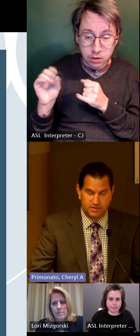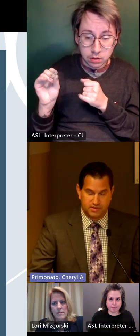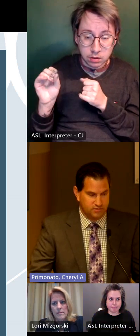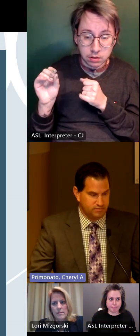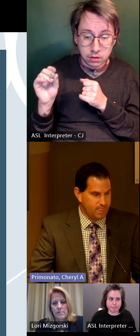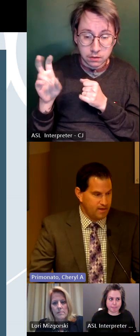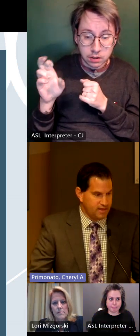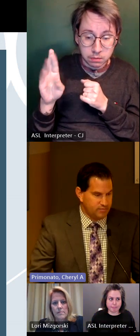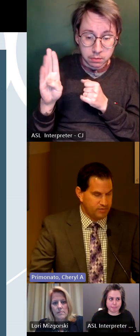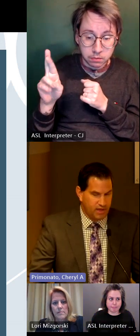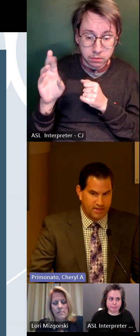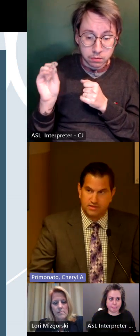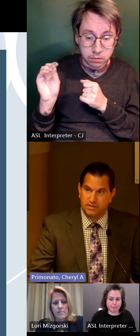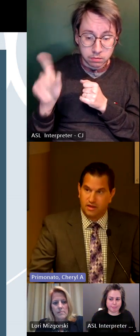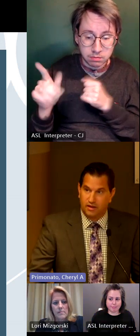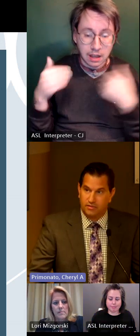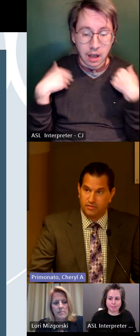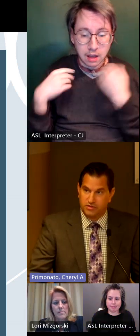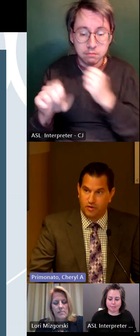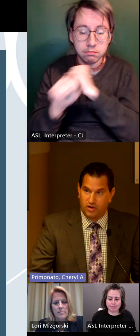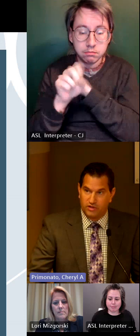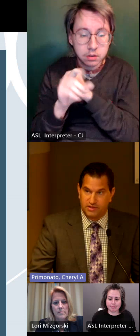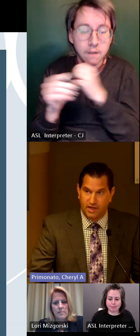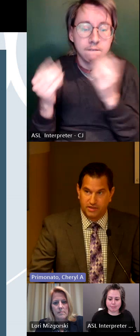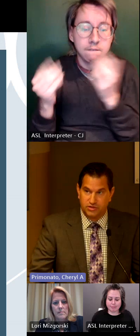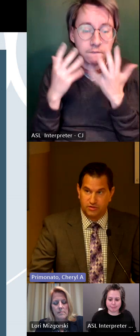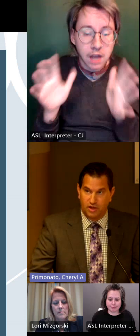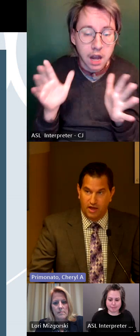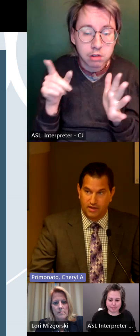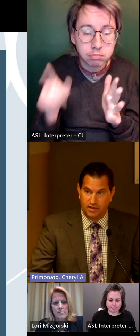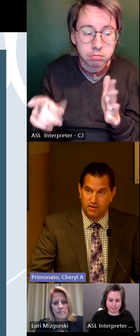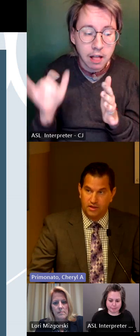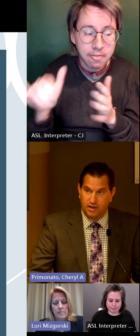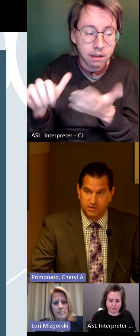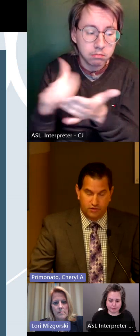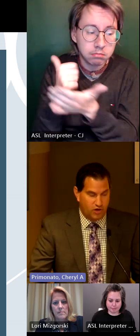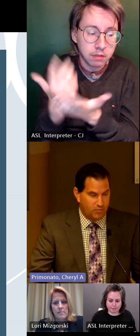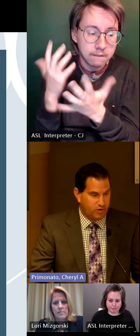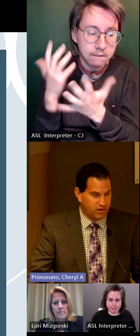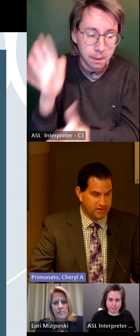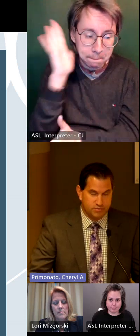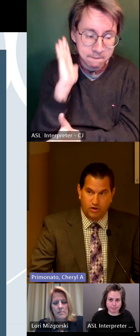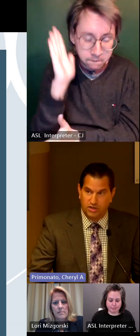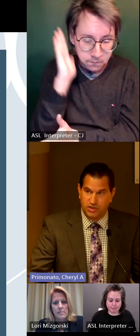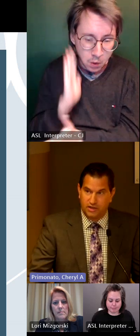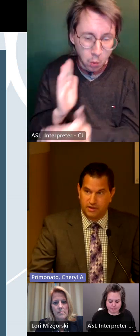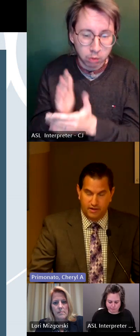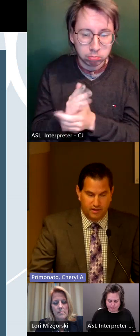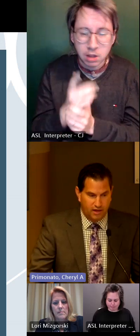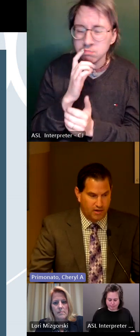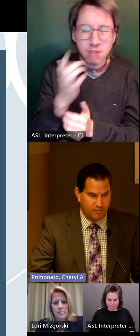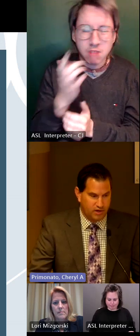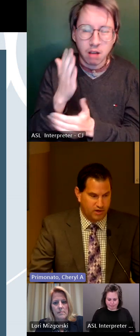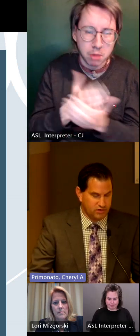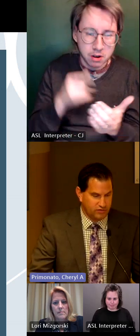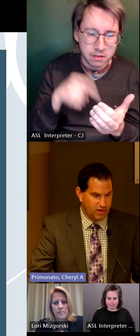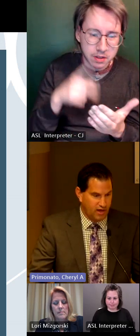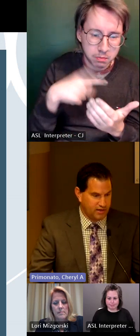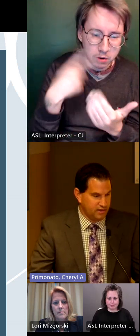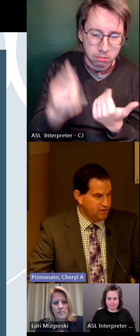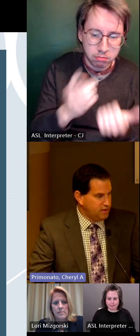enforcement system in place that was part of our stage 2 line. So they're not part of this project. And then the